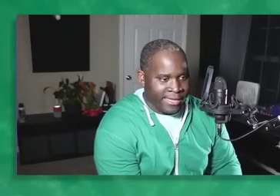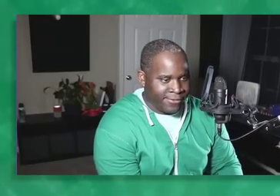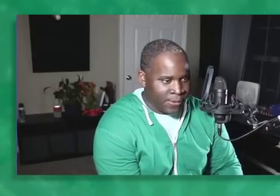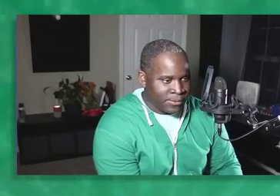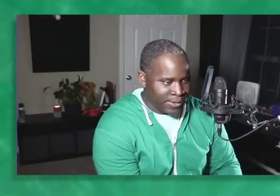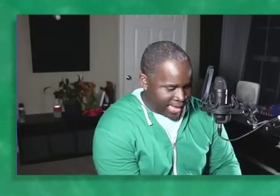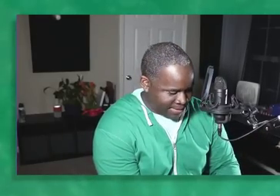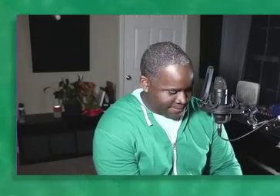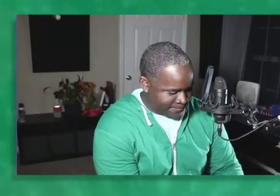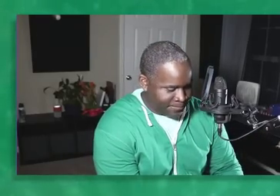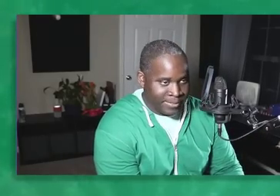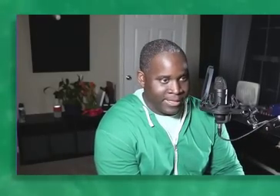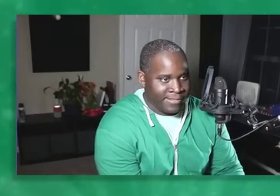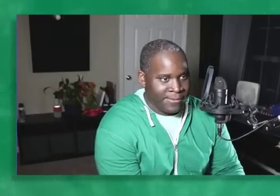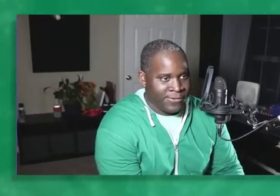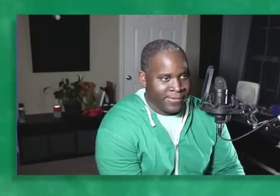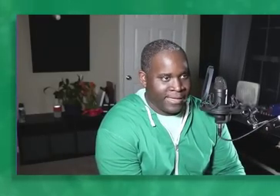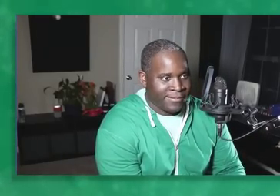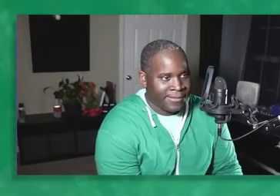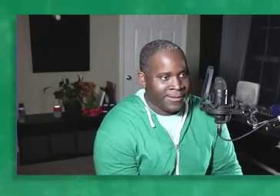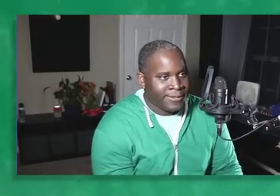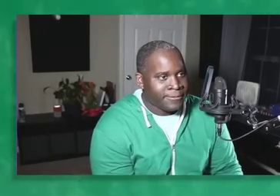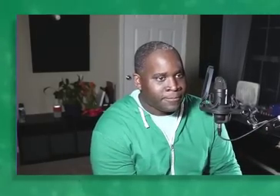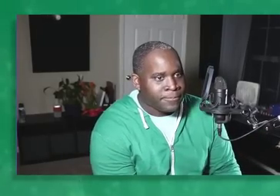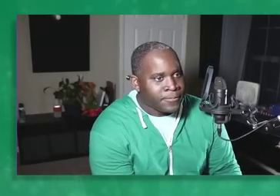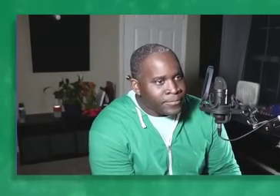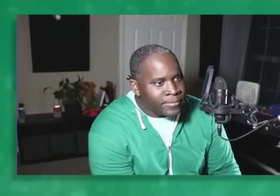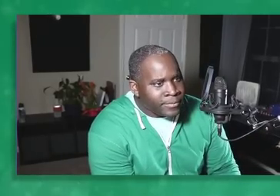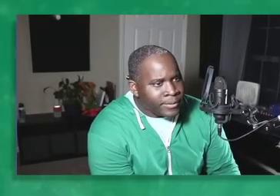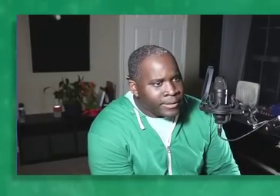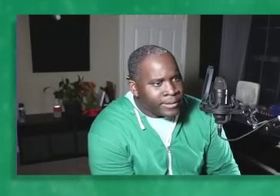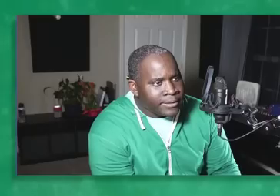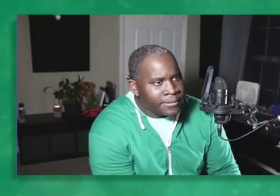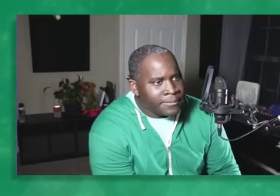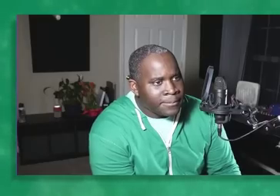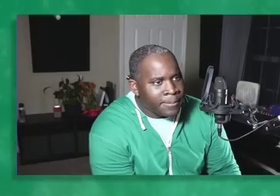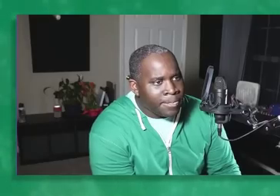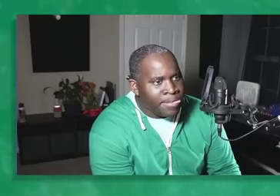she's saying is, don't look at me. Let's see what she says. How did we do what?